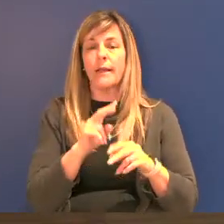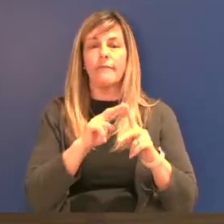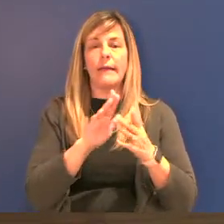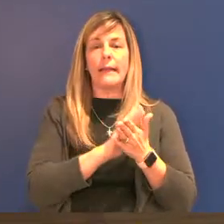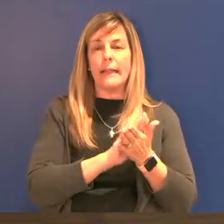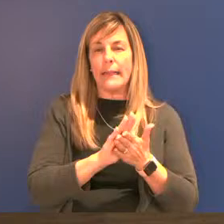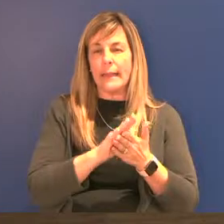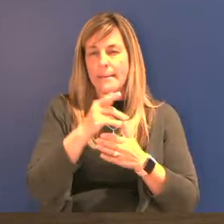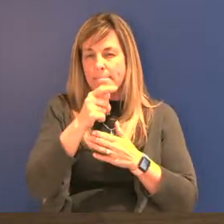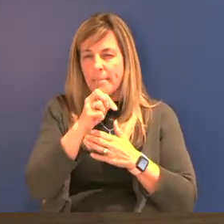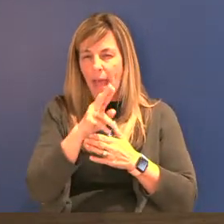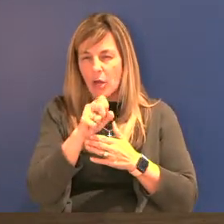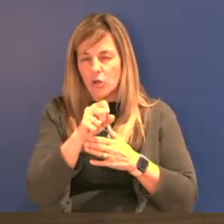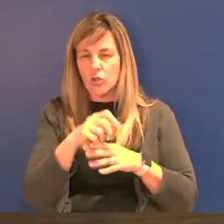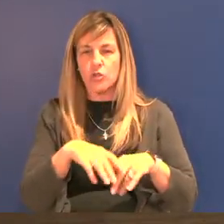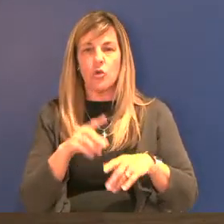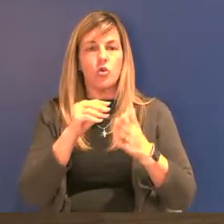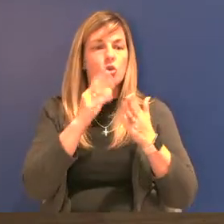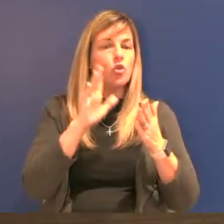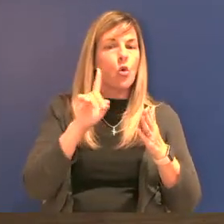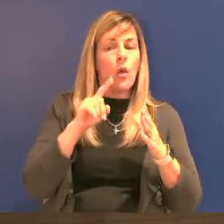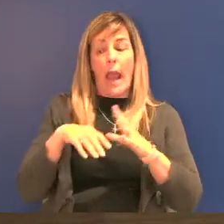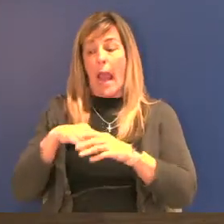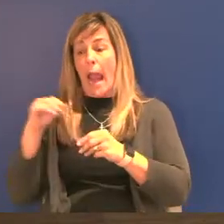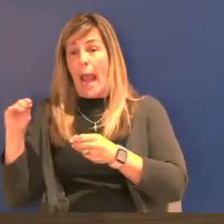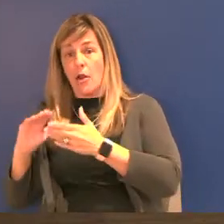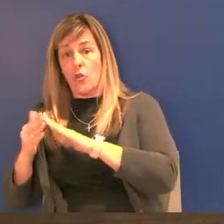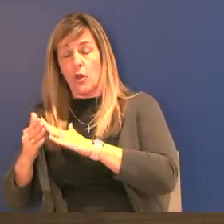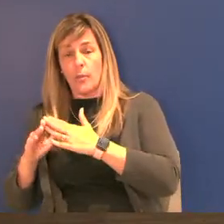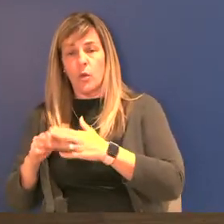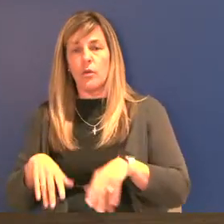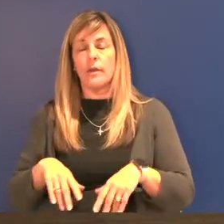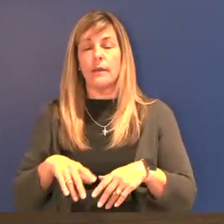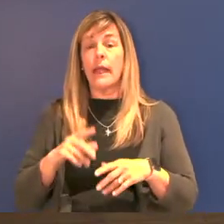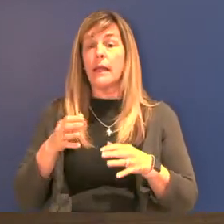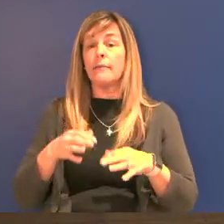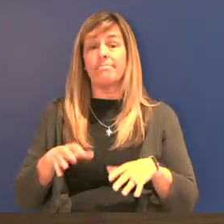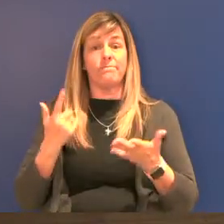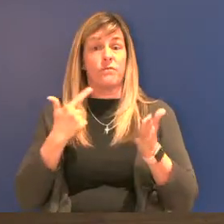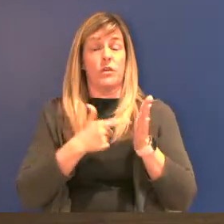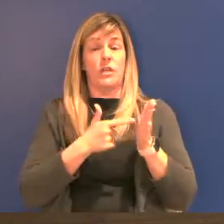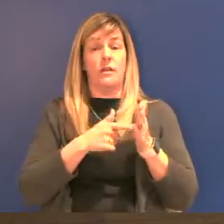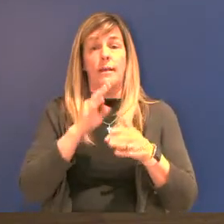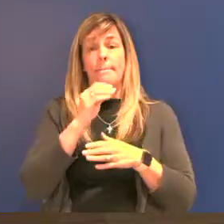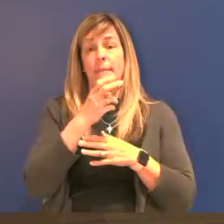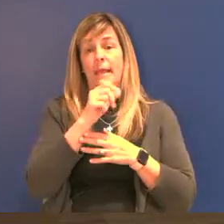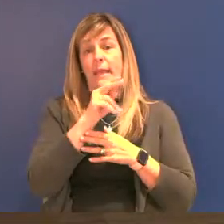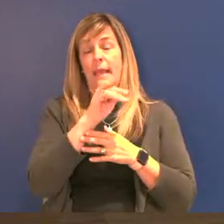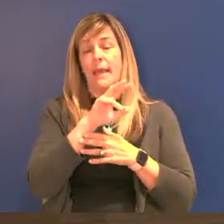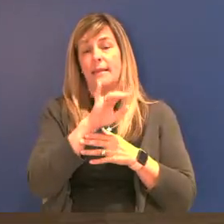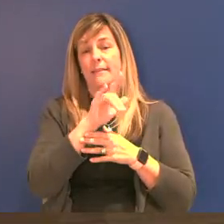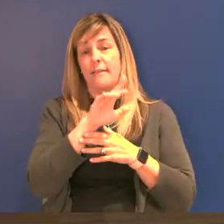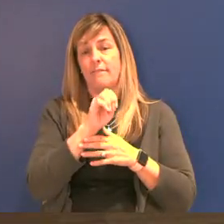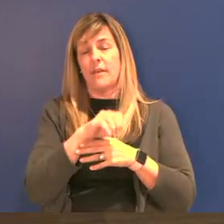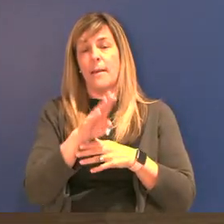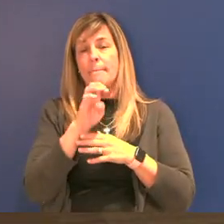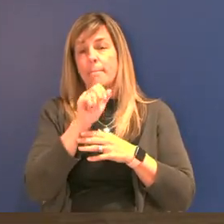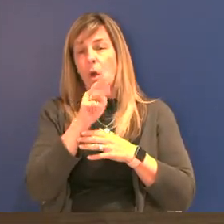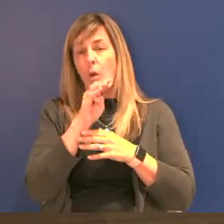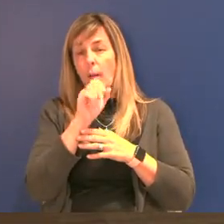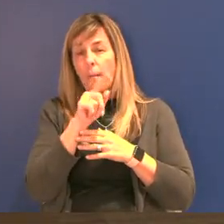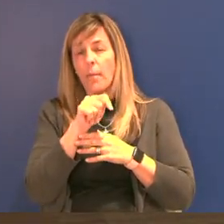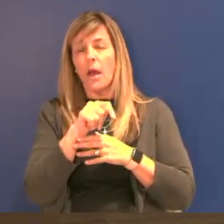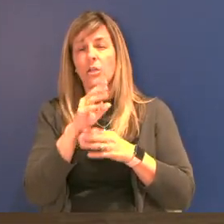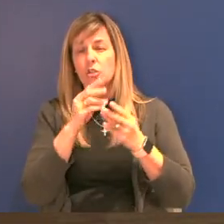patterns and where students are outside of their community. Prime example is when we looked at the Mechanicsville, Lonsdale, and Beaumont solution, there was